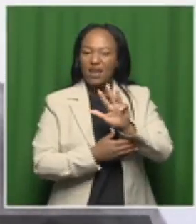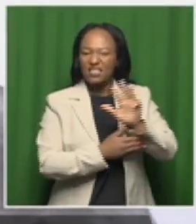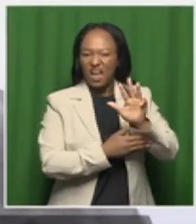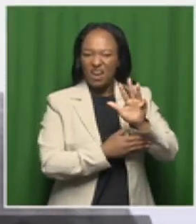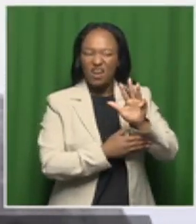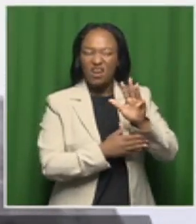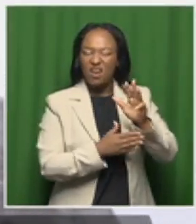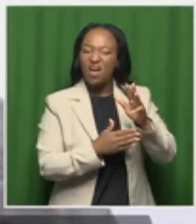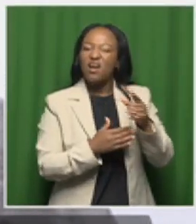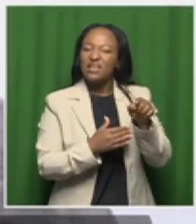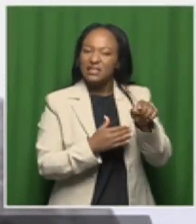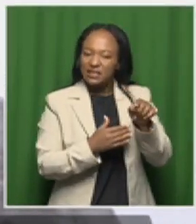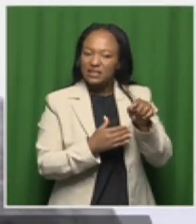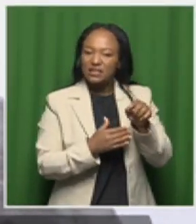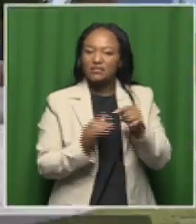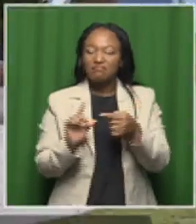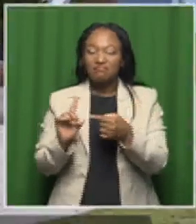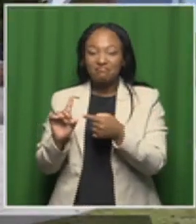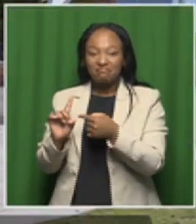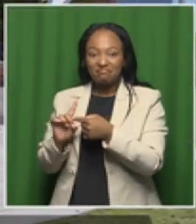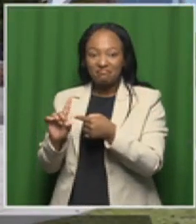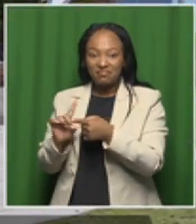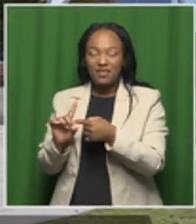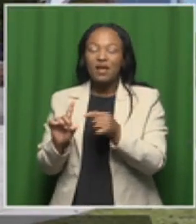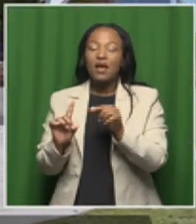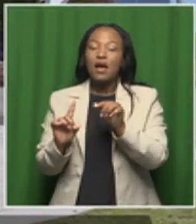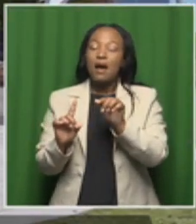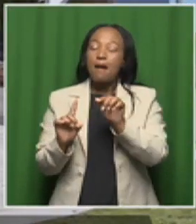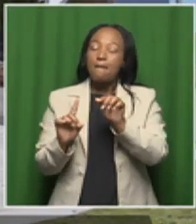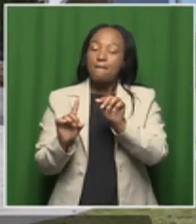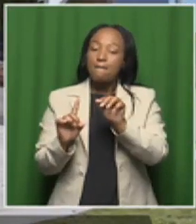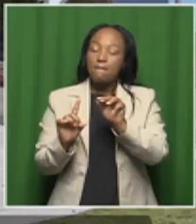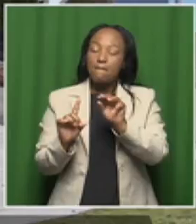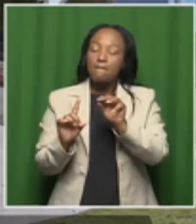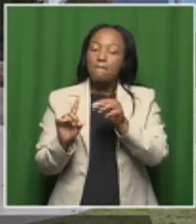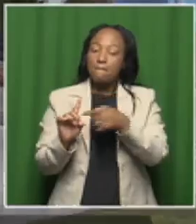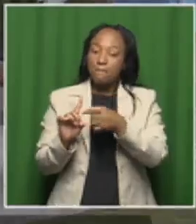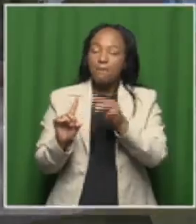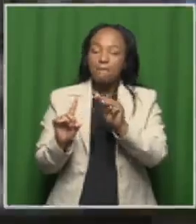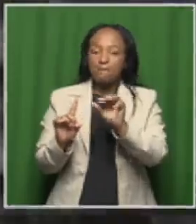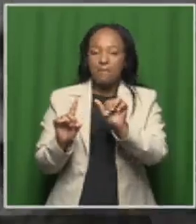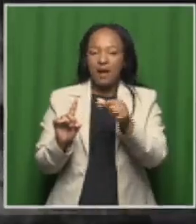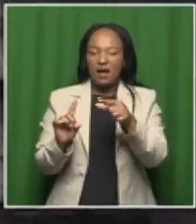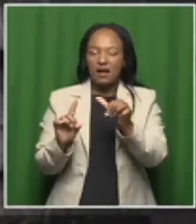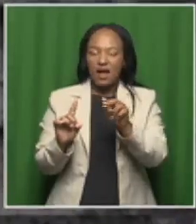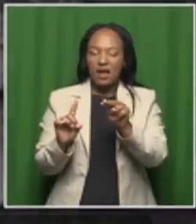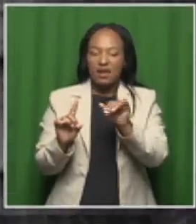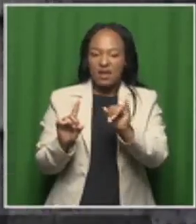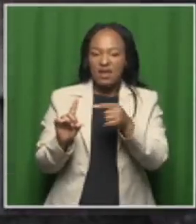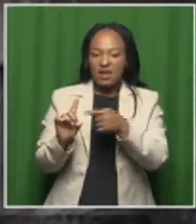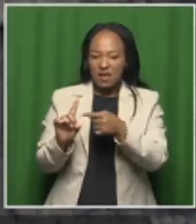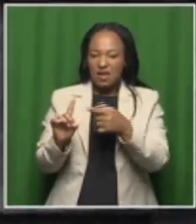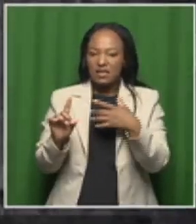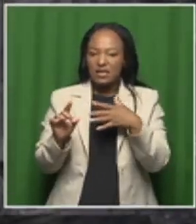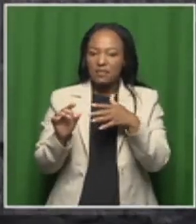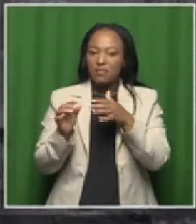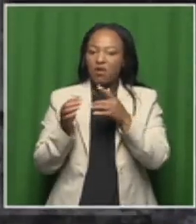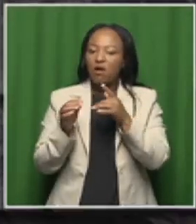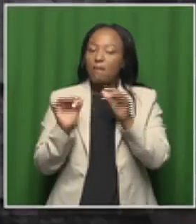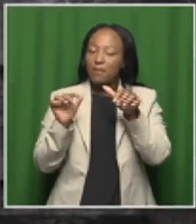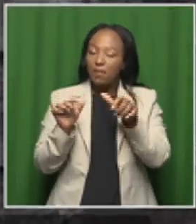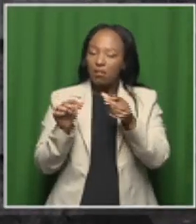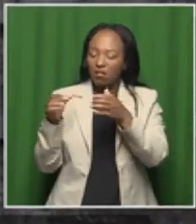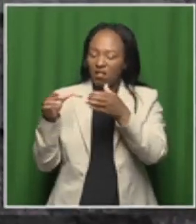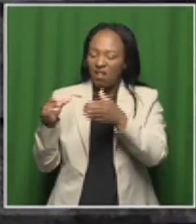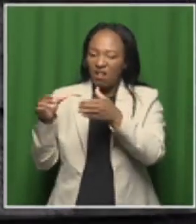this bust of Mahatma Gandhi. Or this Irish sculpture of a ship with people descending planks into